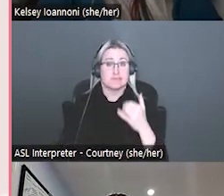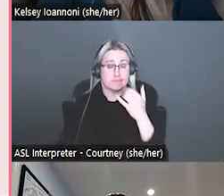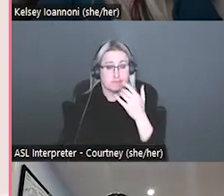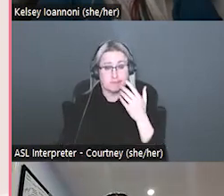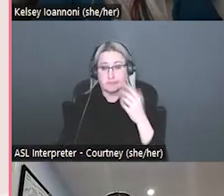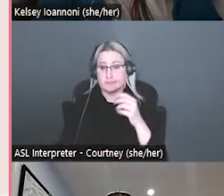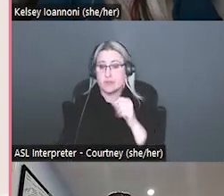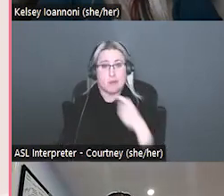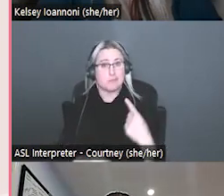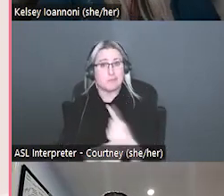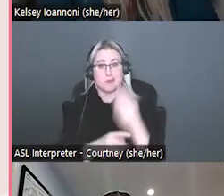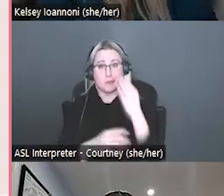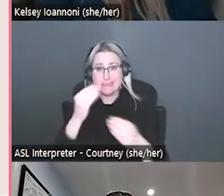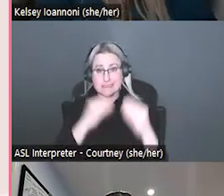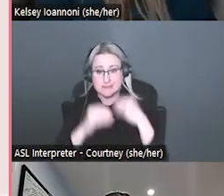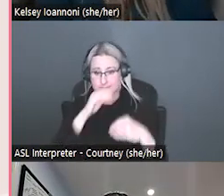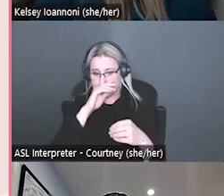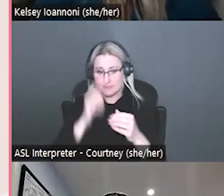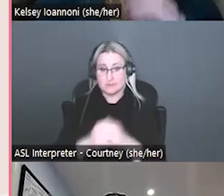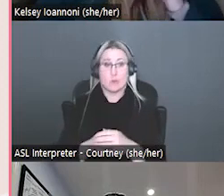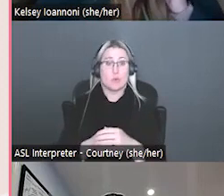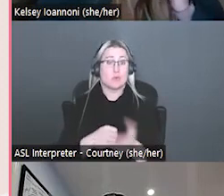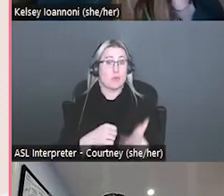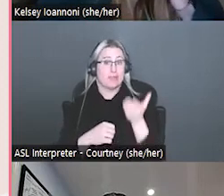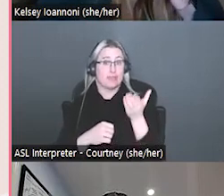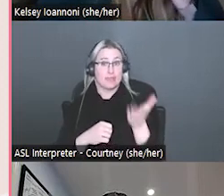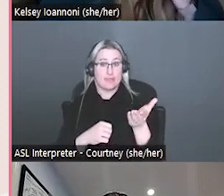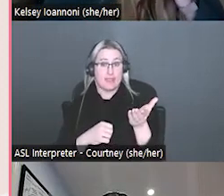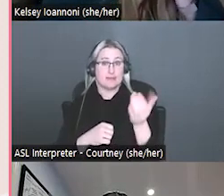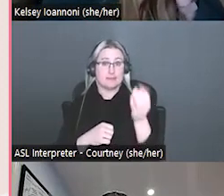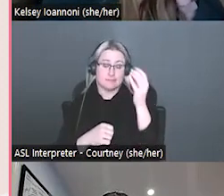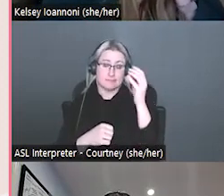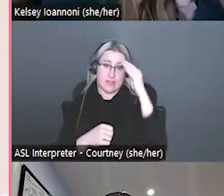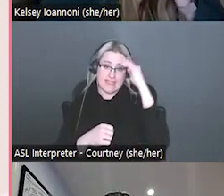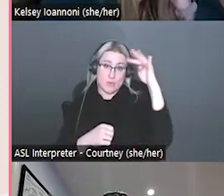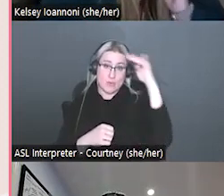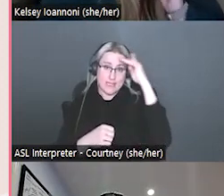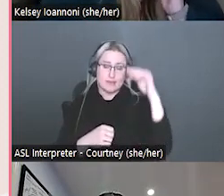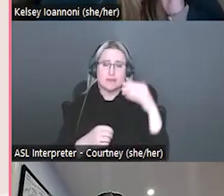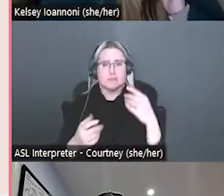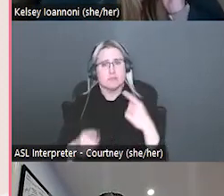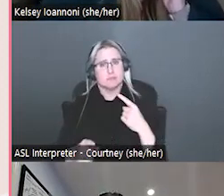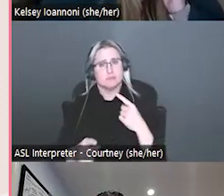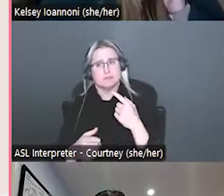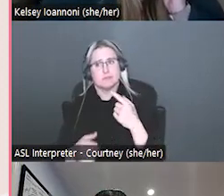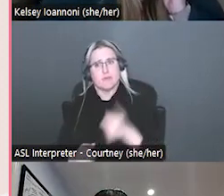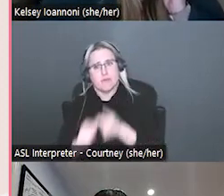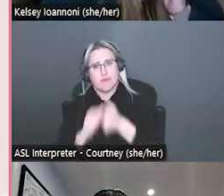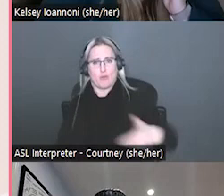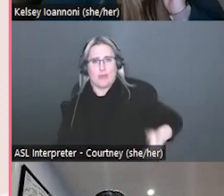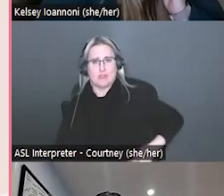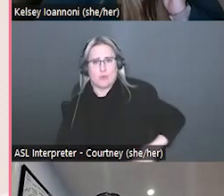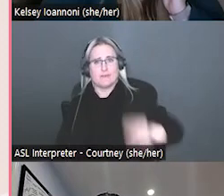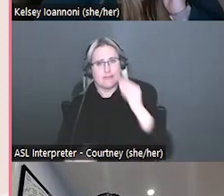this paradigm prioritizes different strategies such as intuitive eating, the pleasure of